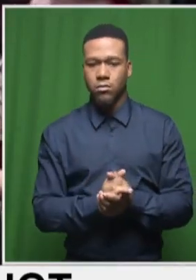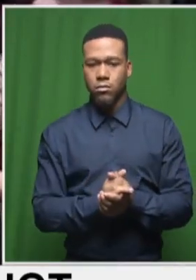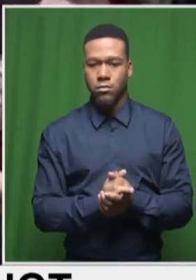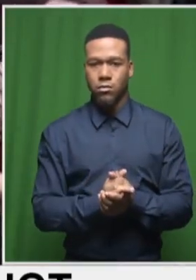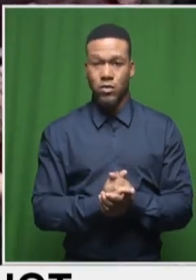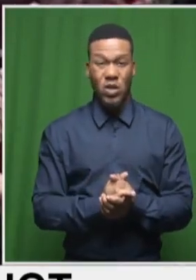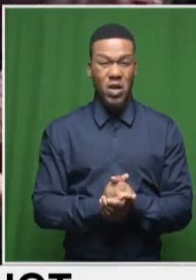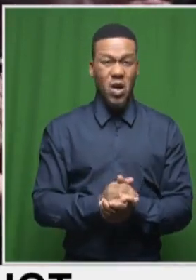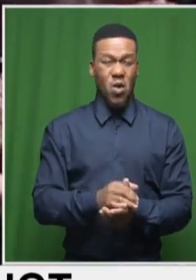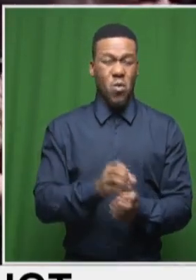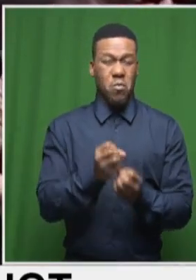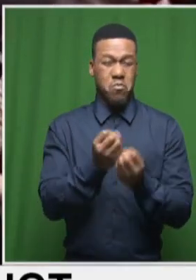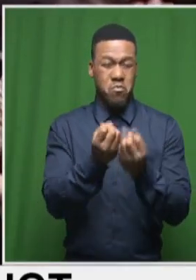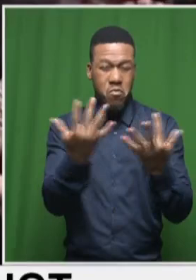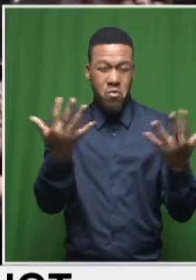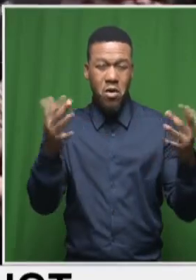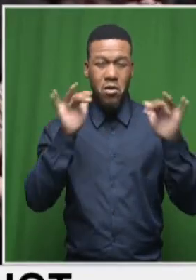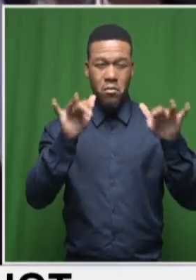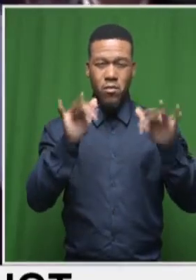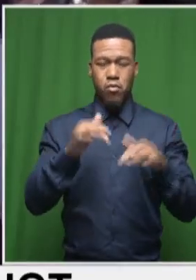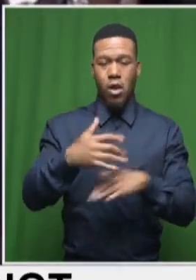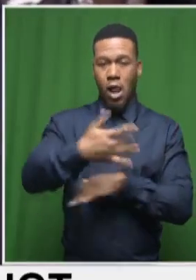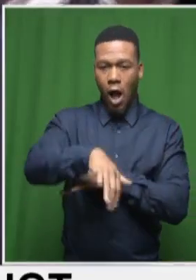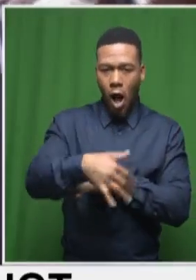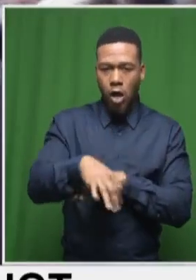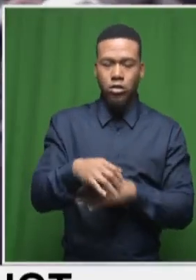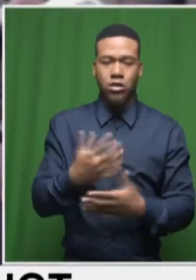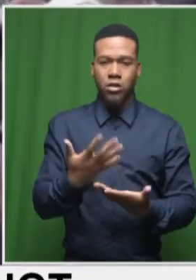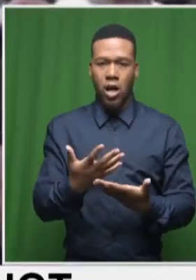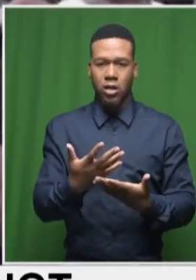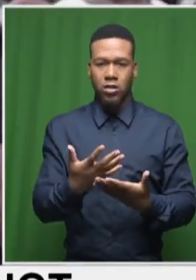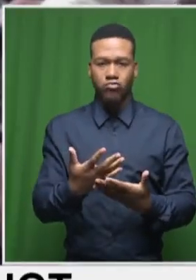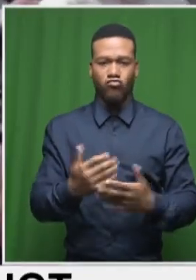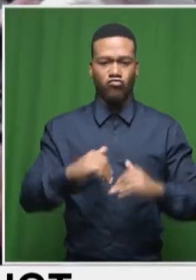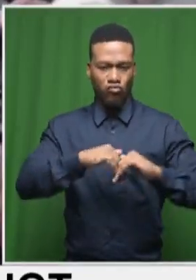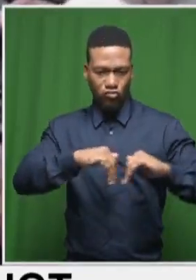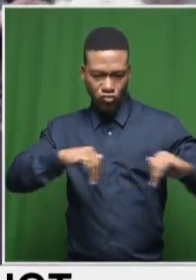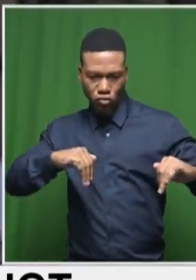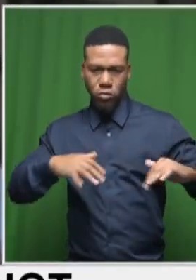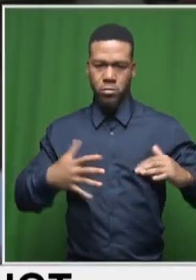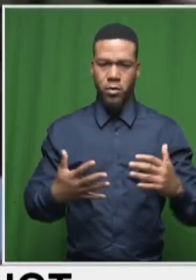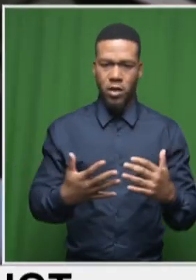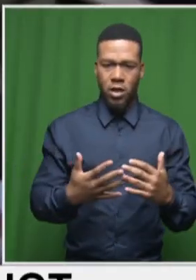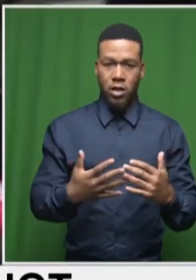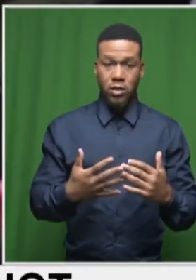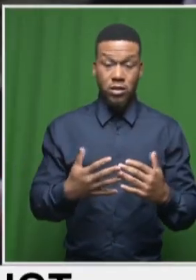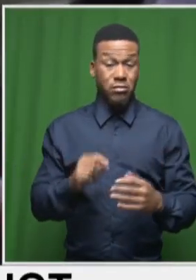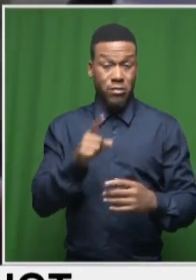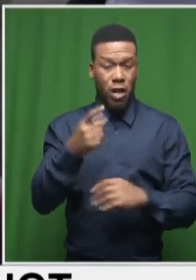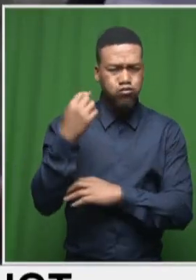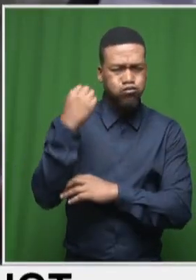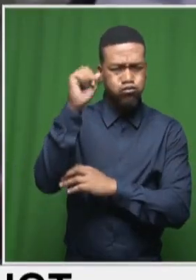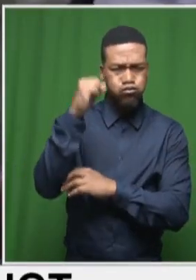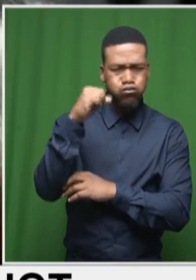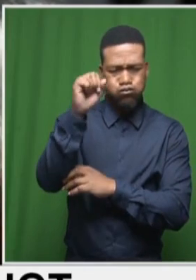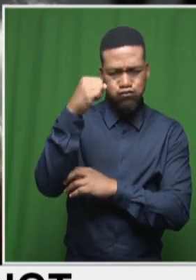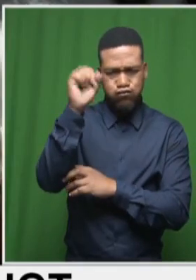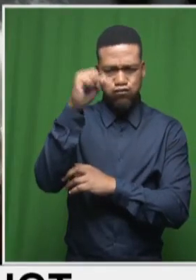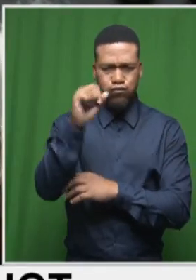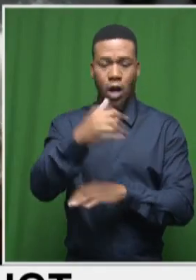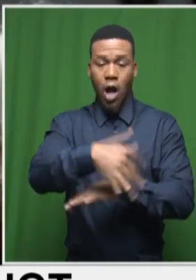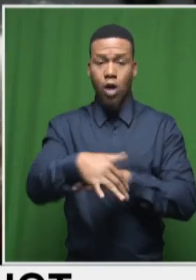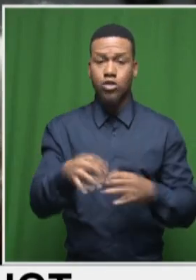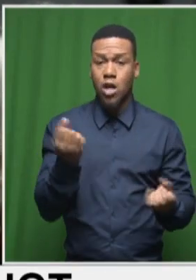Hundreds of supporters and anti-Trump protesters, separated by barricades set up by police, rallied near the courthouse.